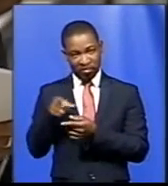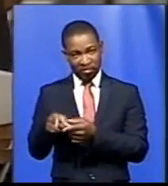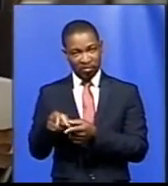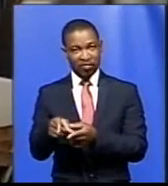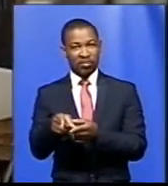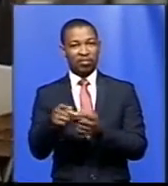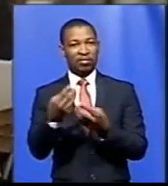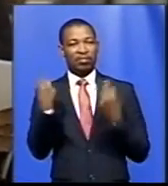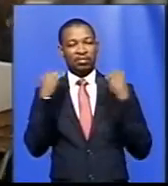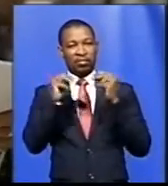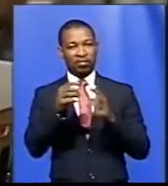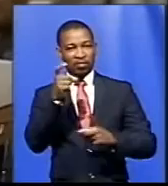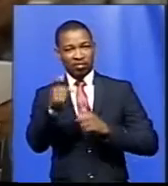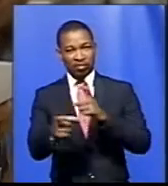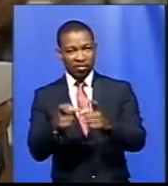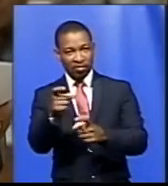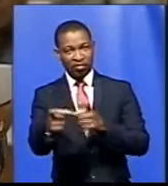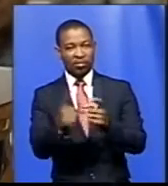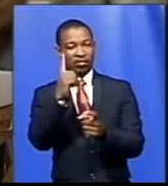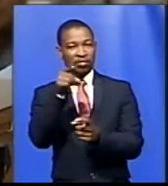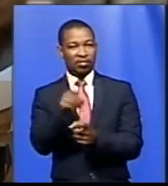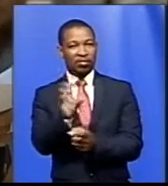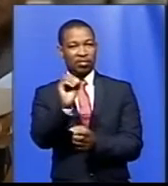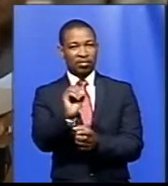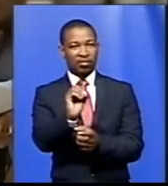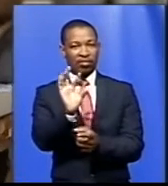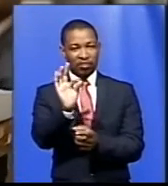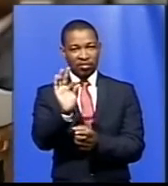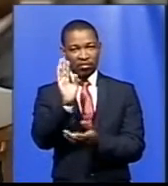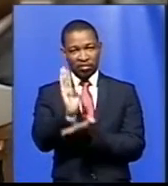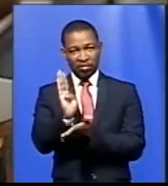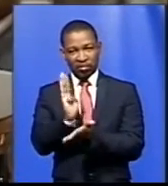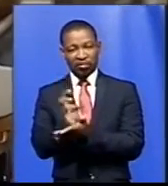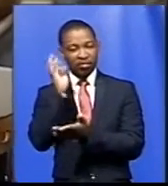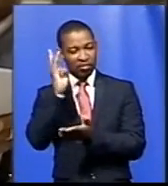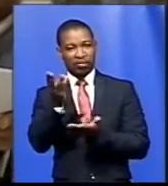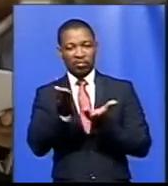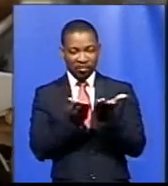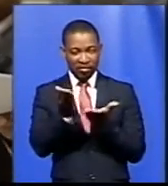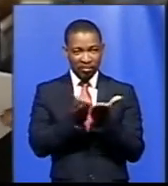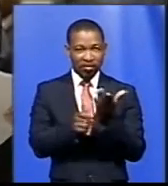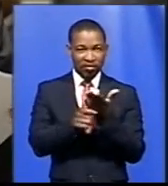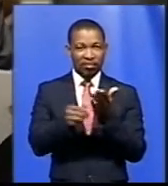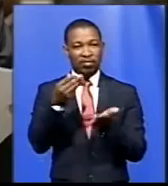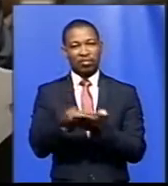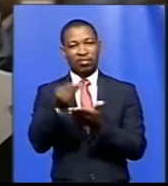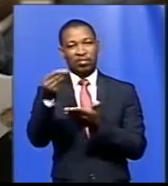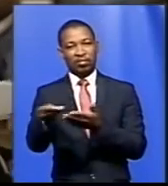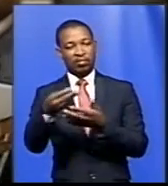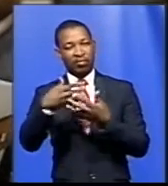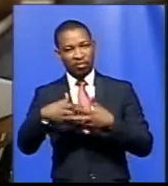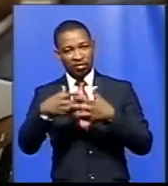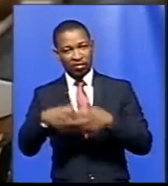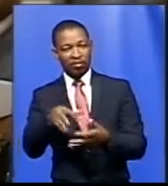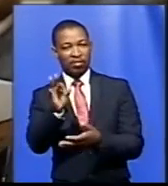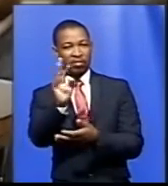Ministry of Agriculture at 1.09 billion to cater for service charges, purchase of materials, foot and mouth